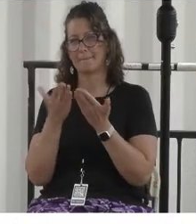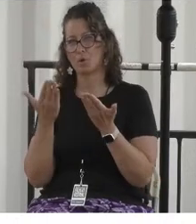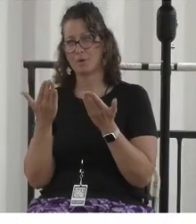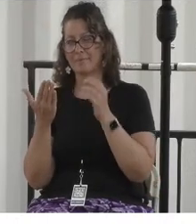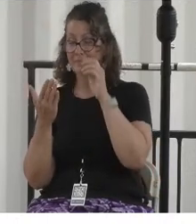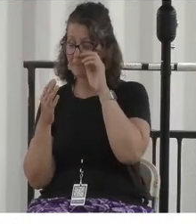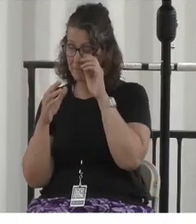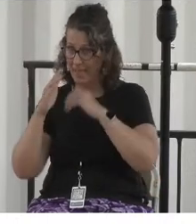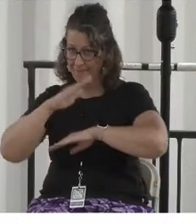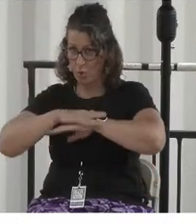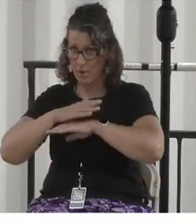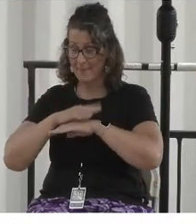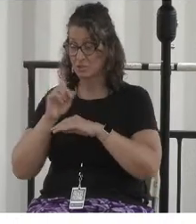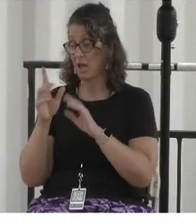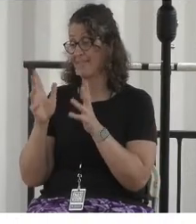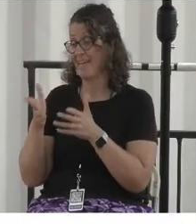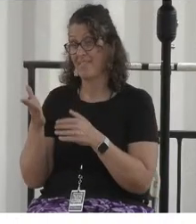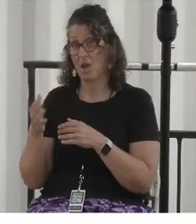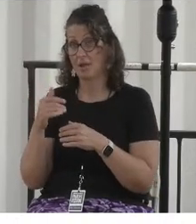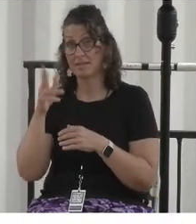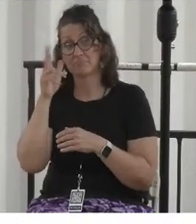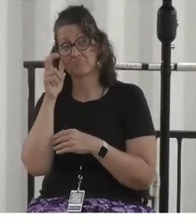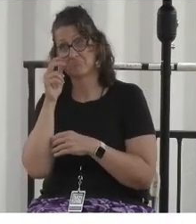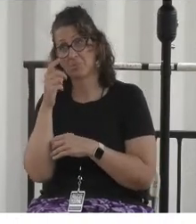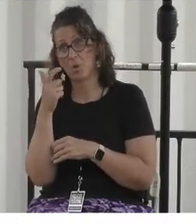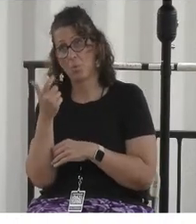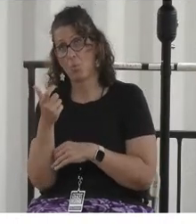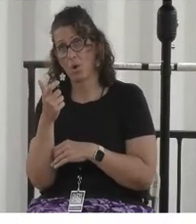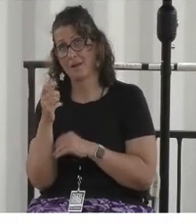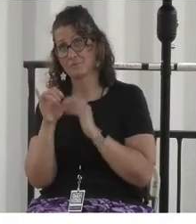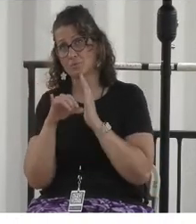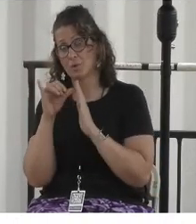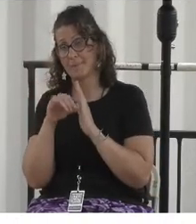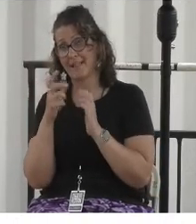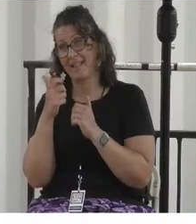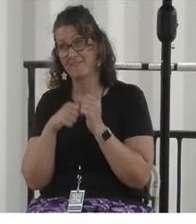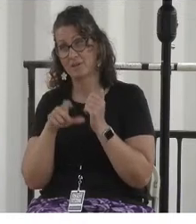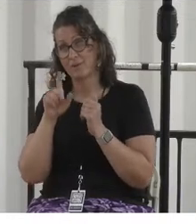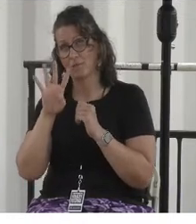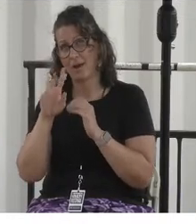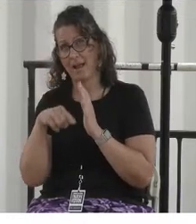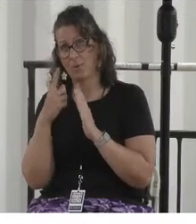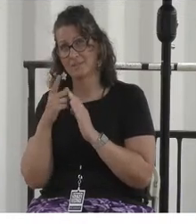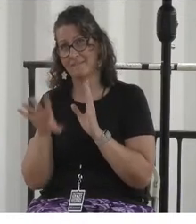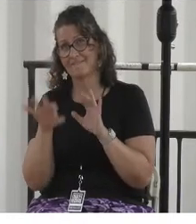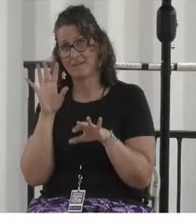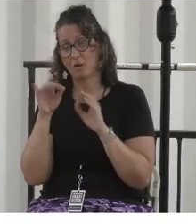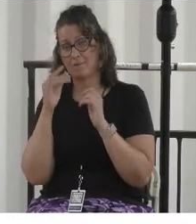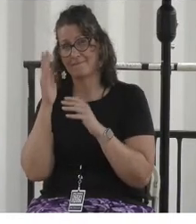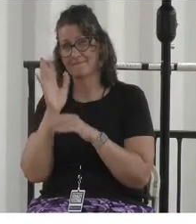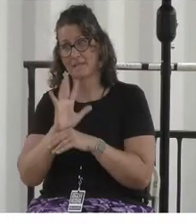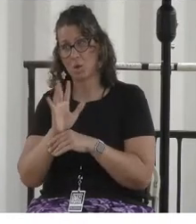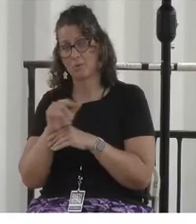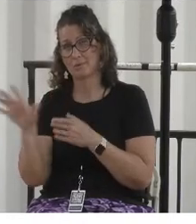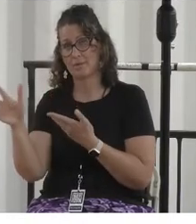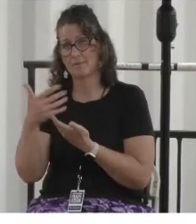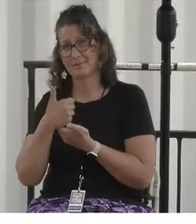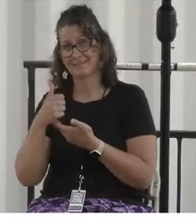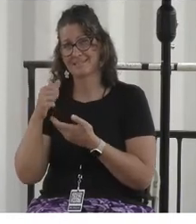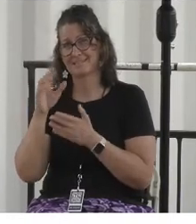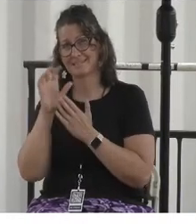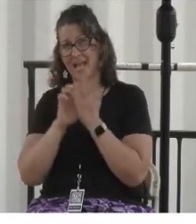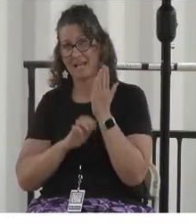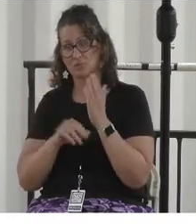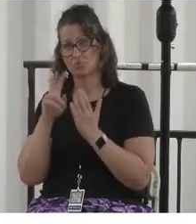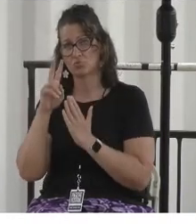is it just sat there and listened and watched YouTube for every 24 hours, found videos, took all the text, read